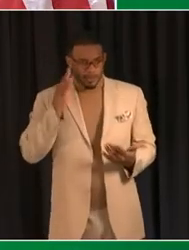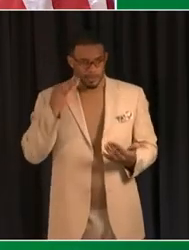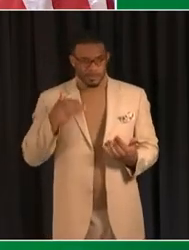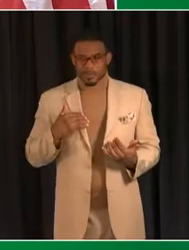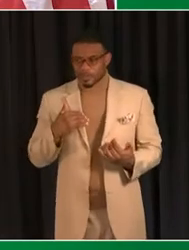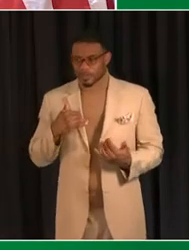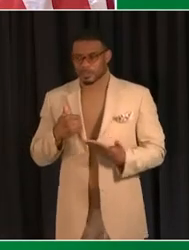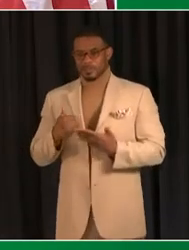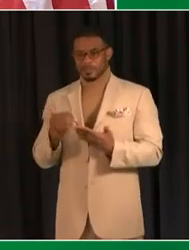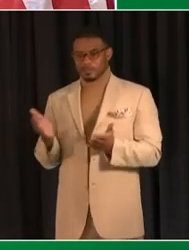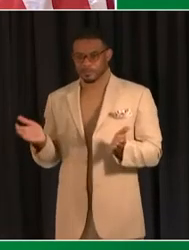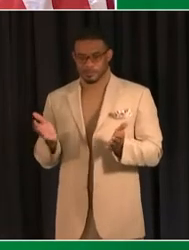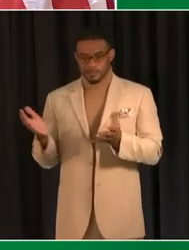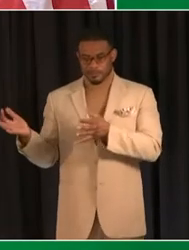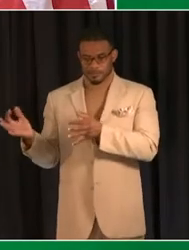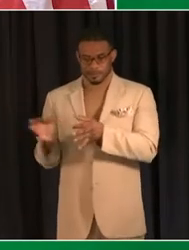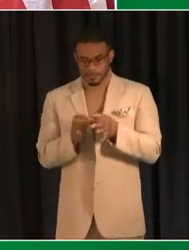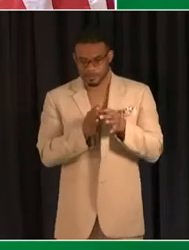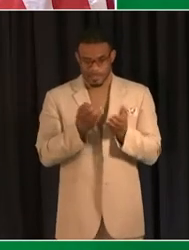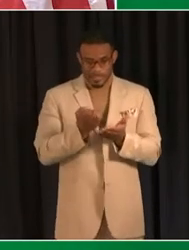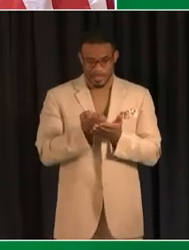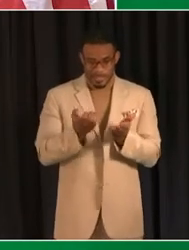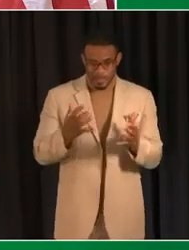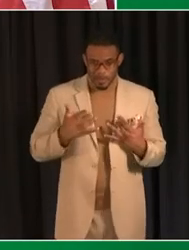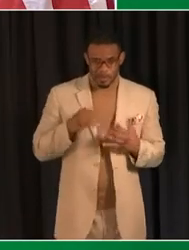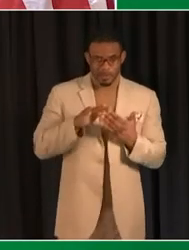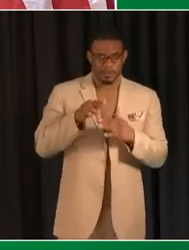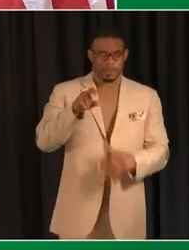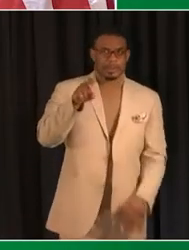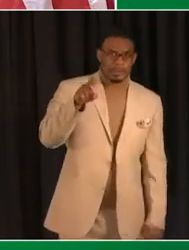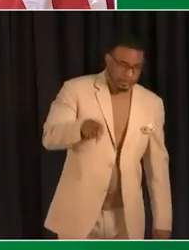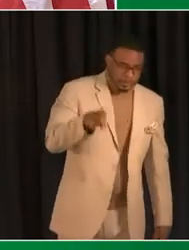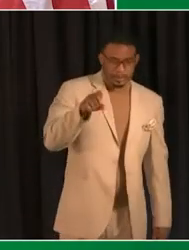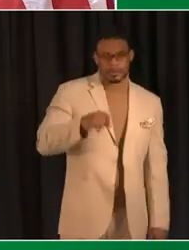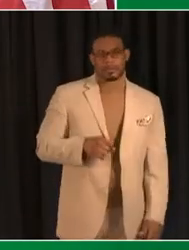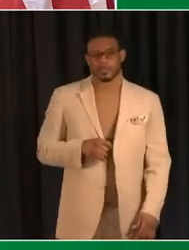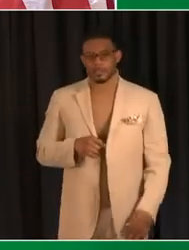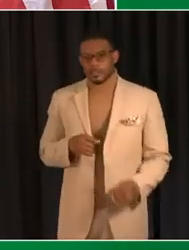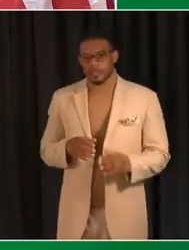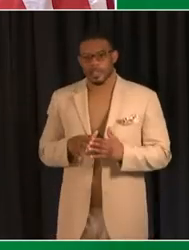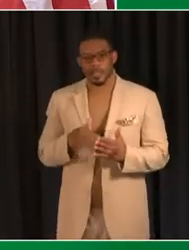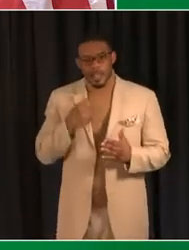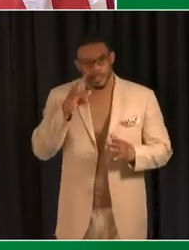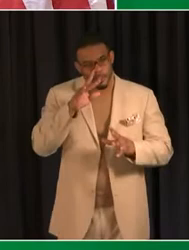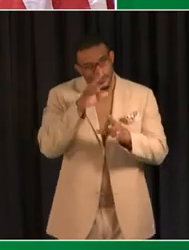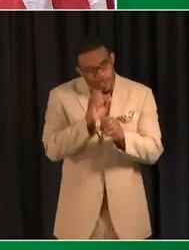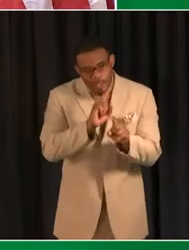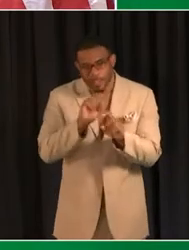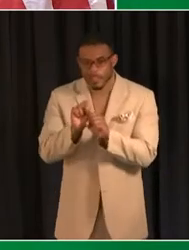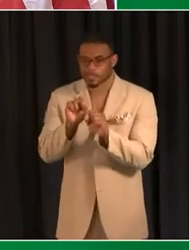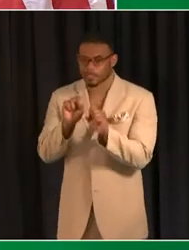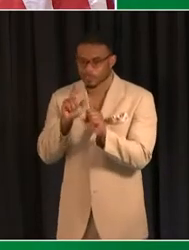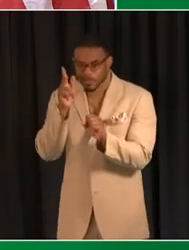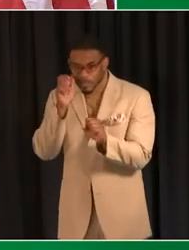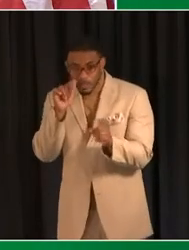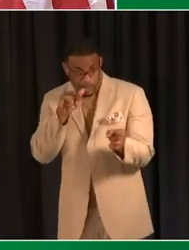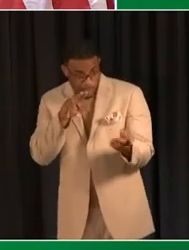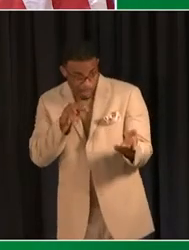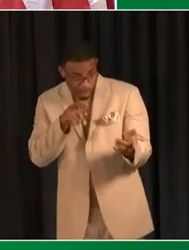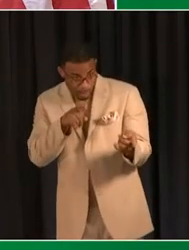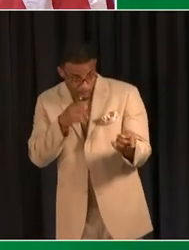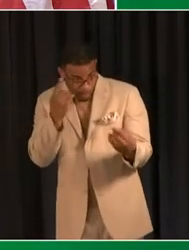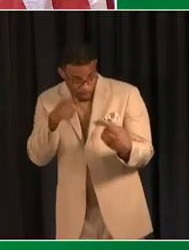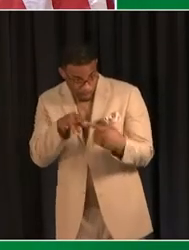being around, which will also hopefully help foster the economic recovery that cities need. And I'd be fascinated actually to hear,